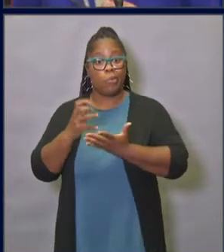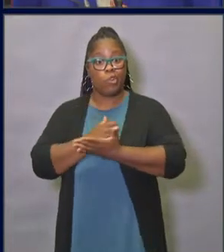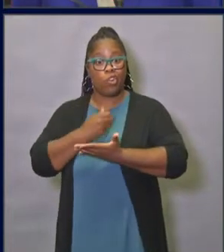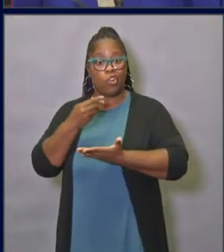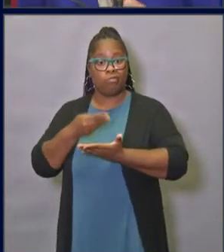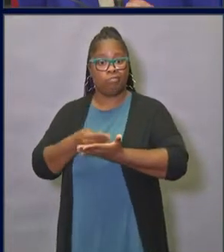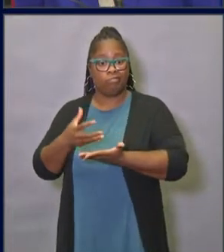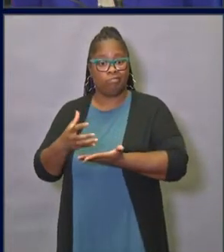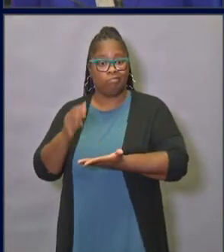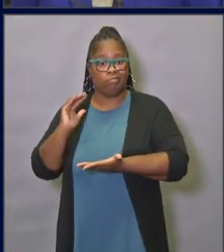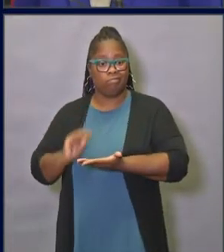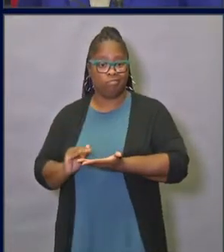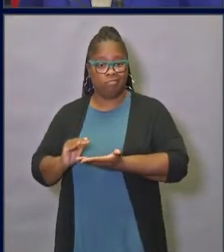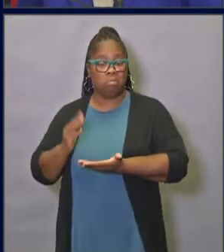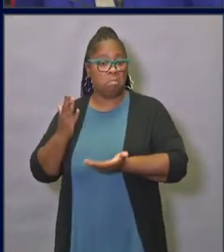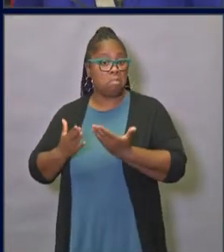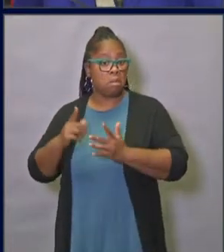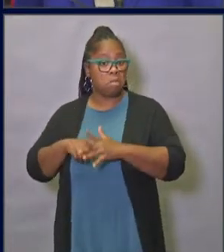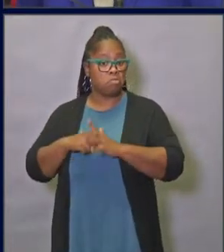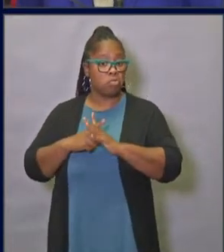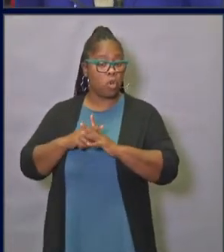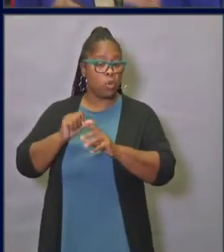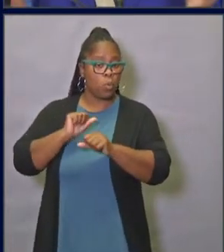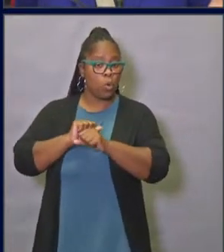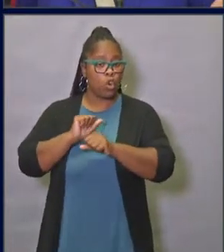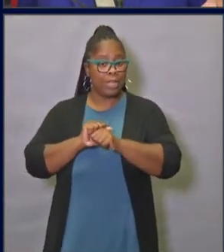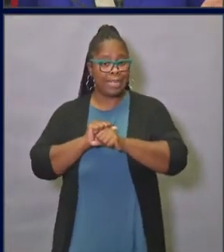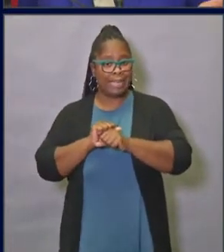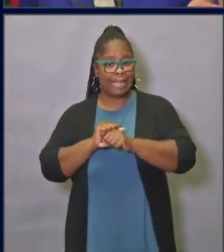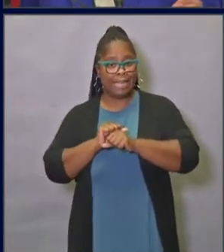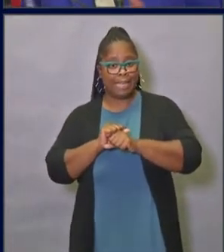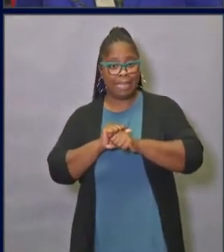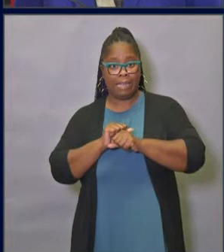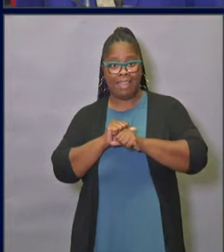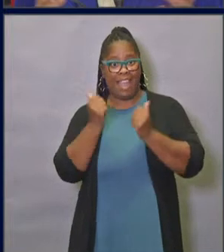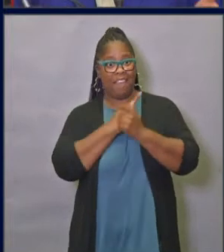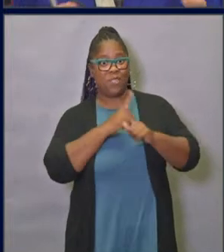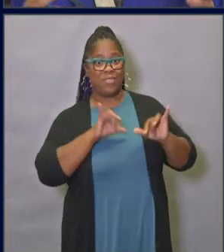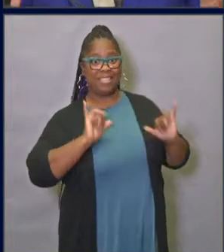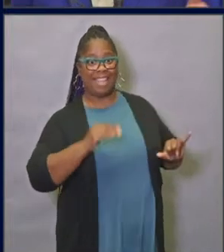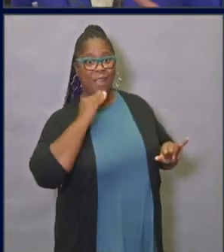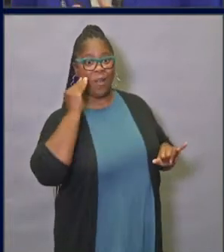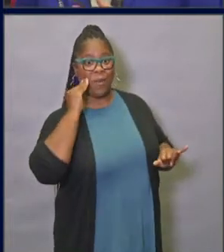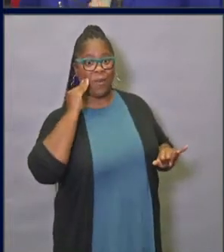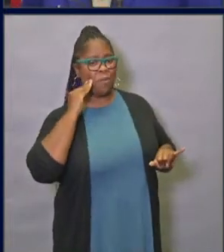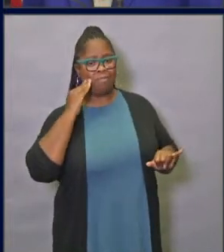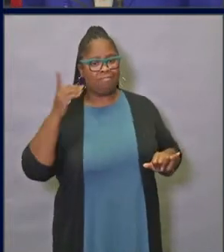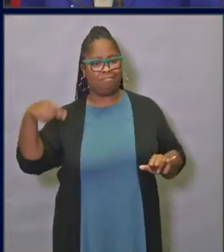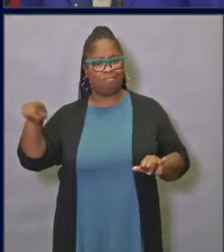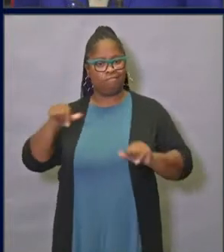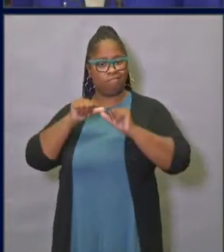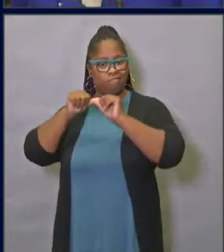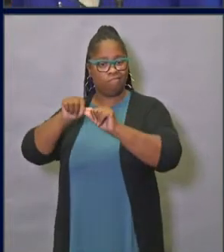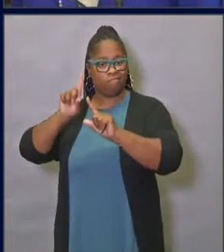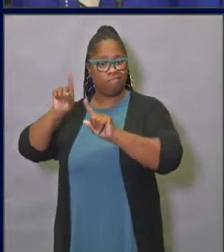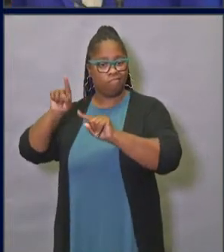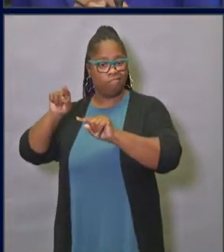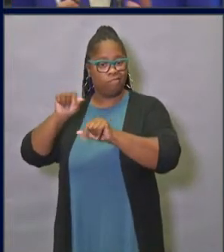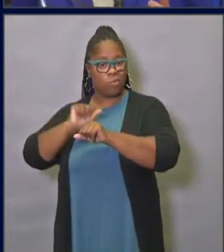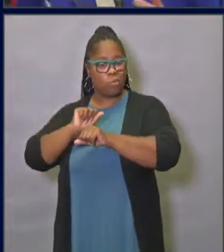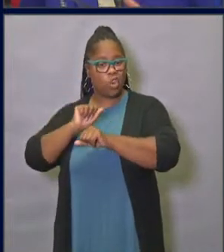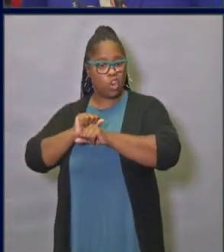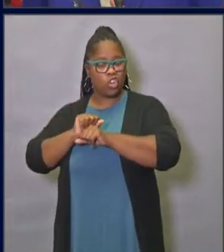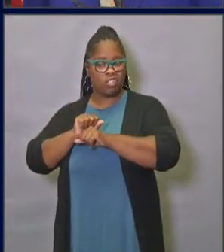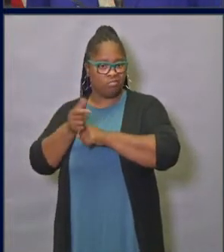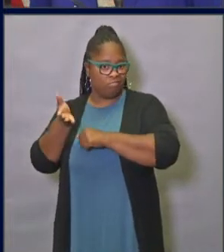in fact, have started working when we were all safer at home, stayed working while we were all safer at home,